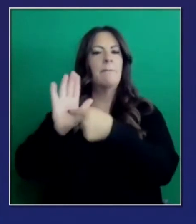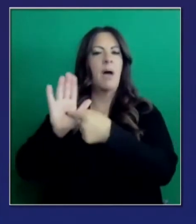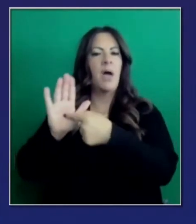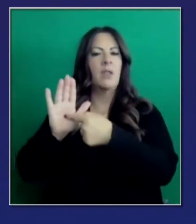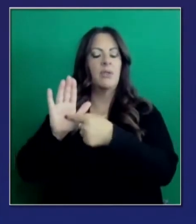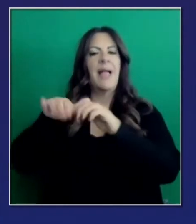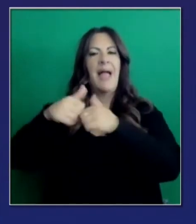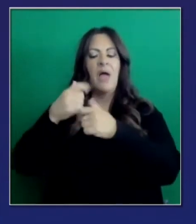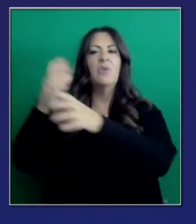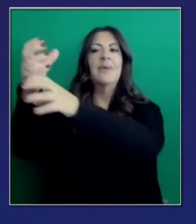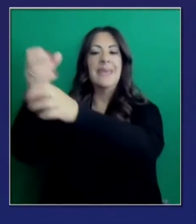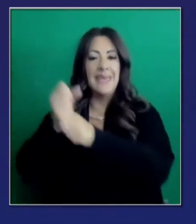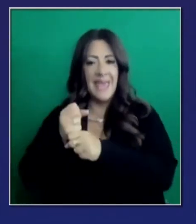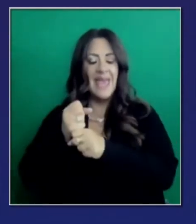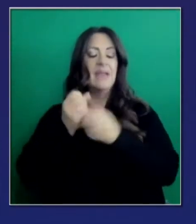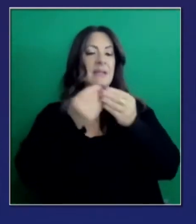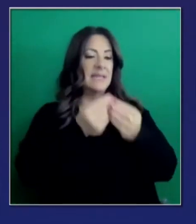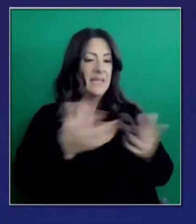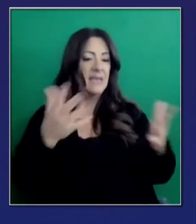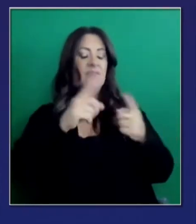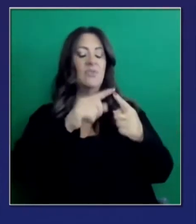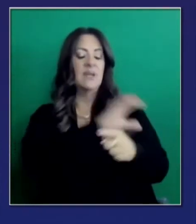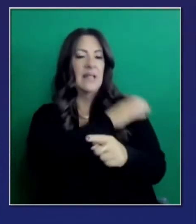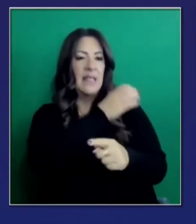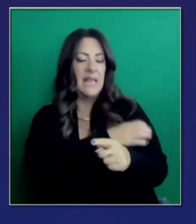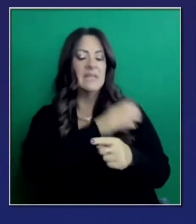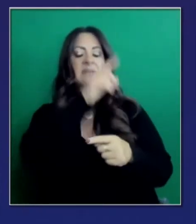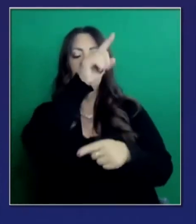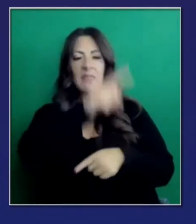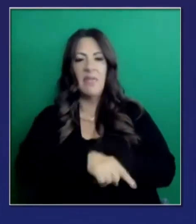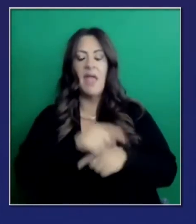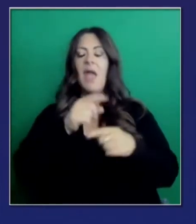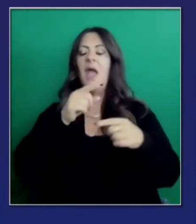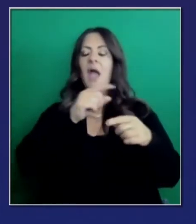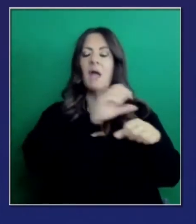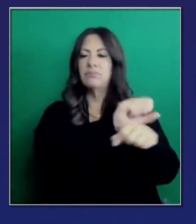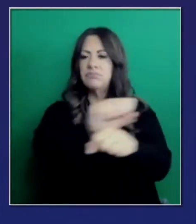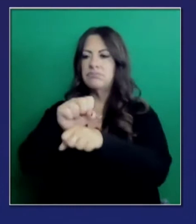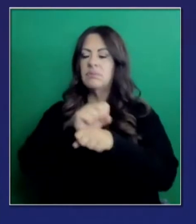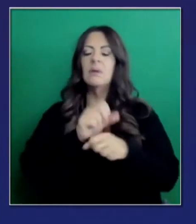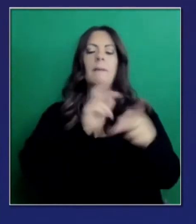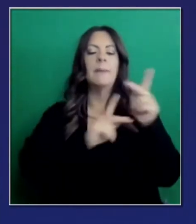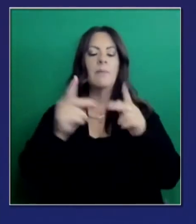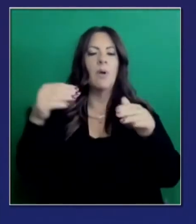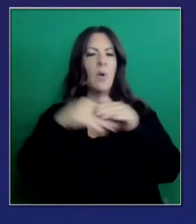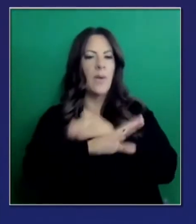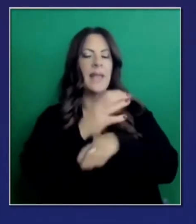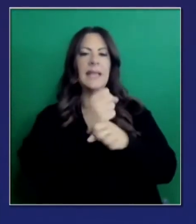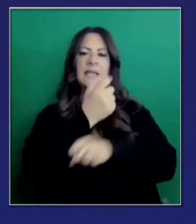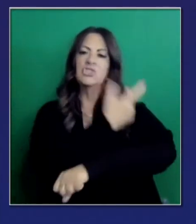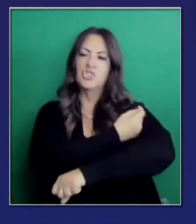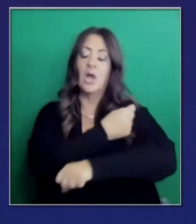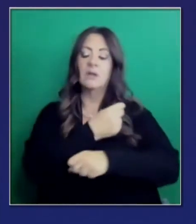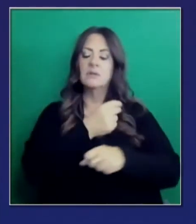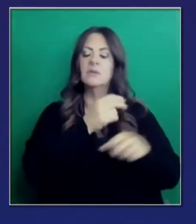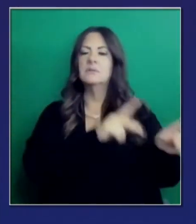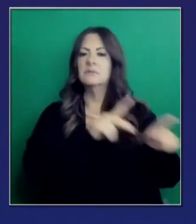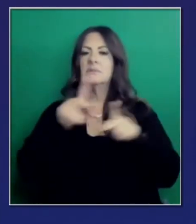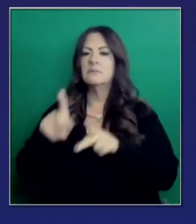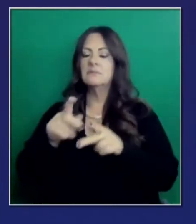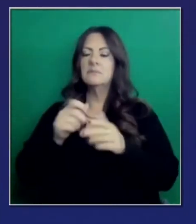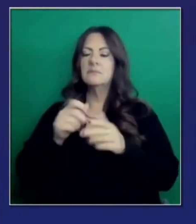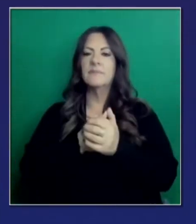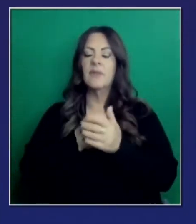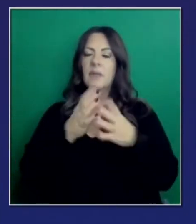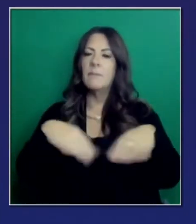the distribution of the vaccine to maintain consistency, yes, accountability, transparency, and also allow our healthcare system